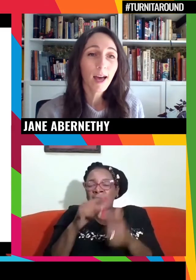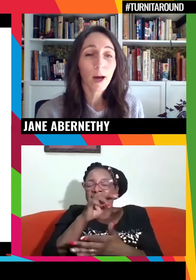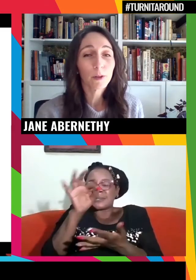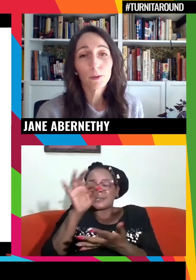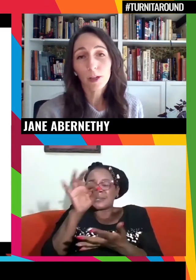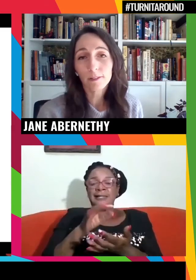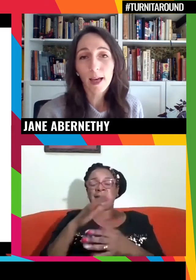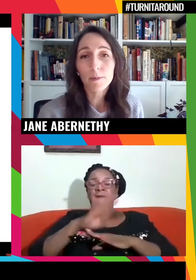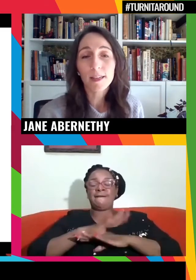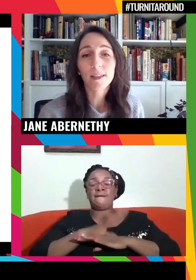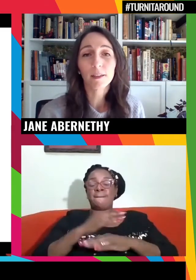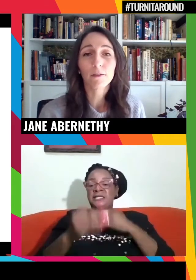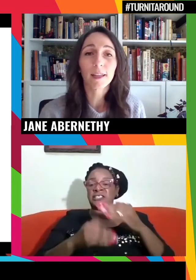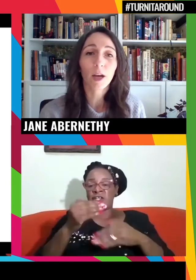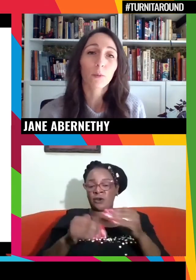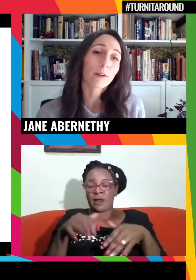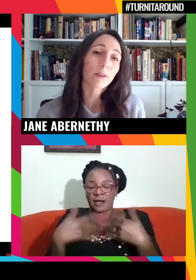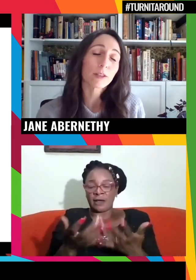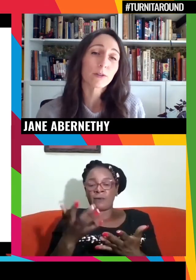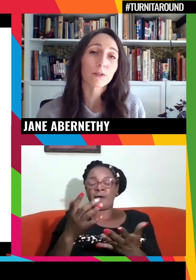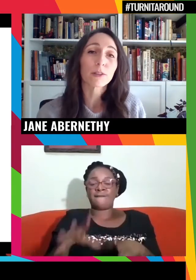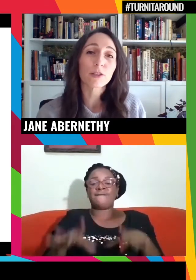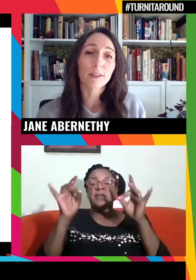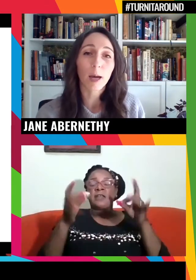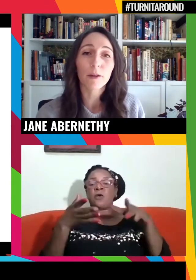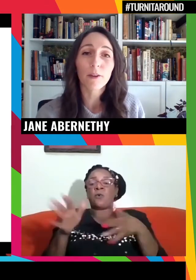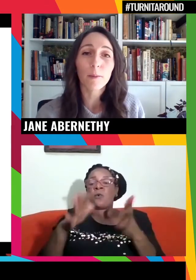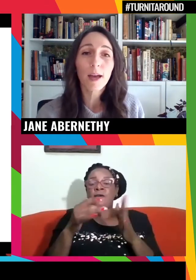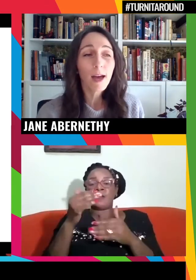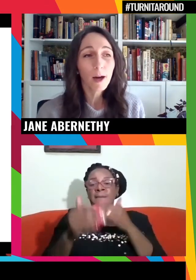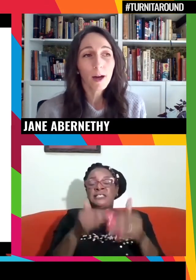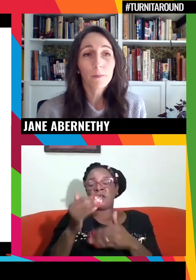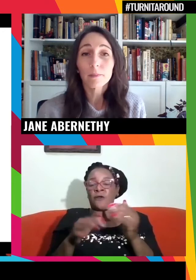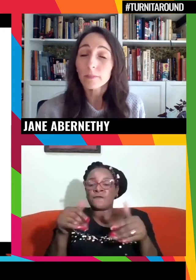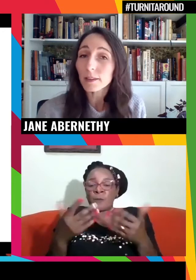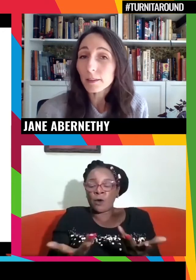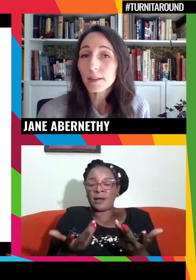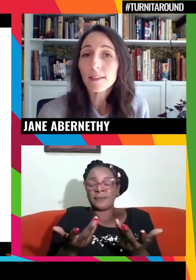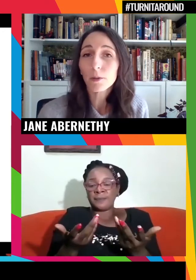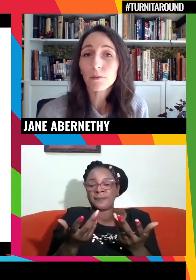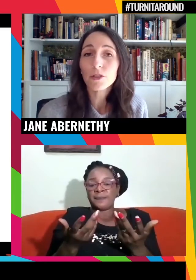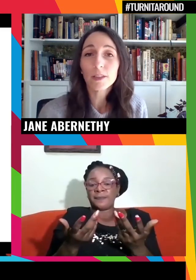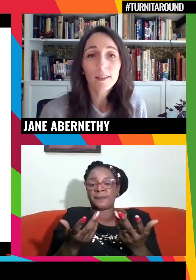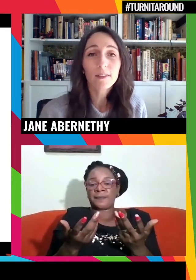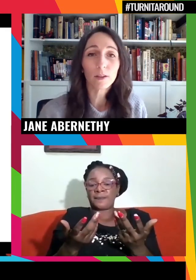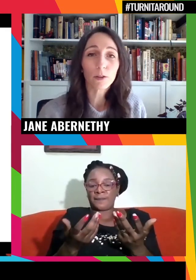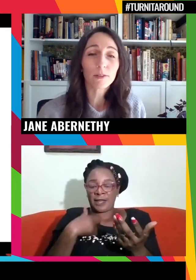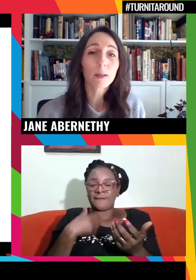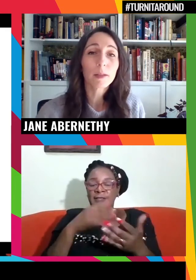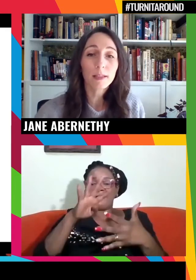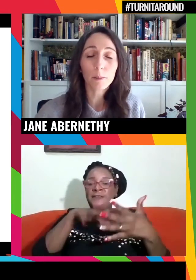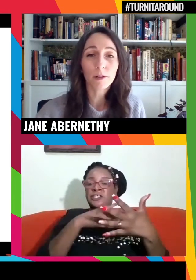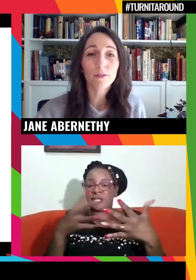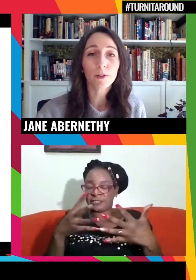material. We do a lot of lab testing and finding out where the material is originally coming from. Nicely with fishing nets,